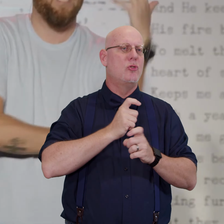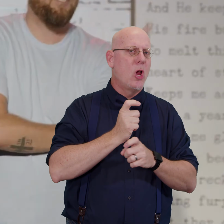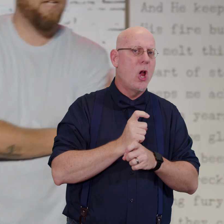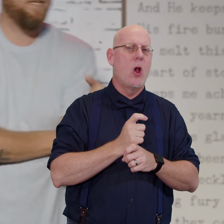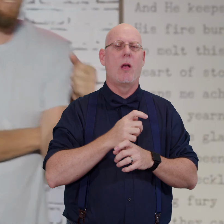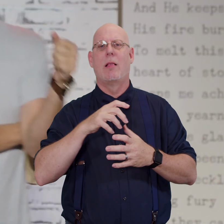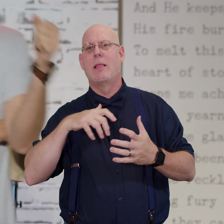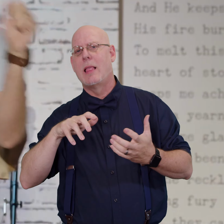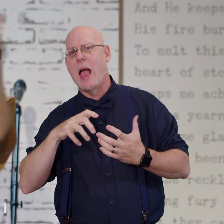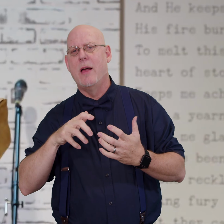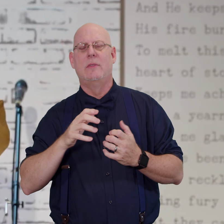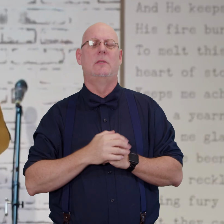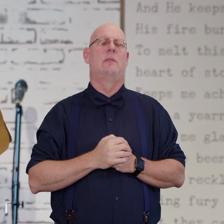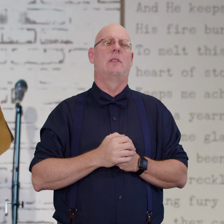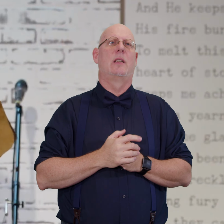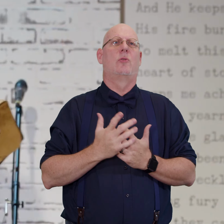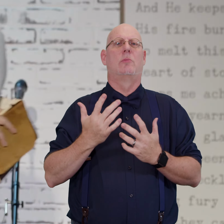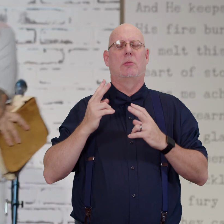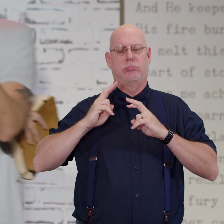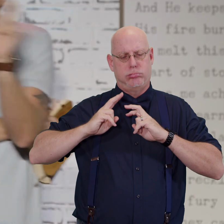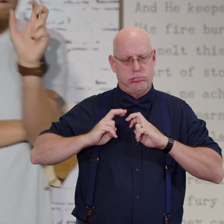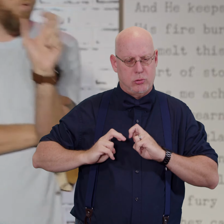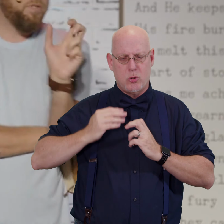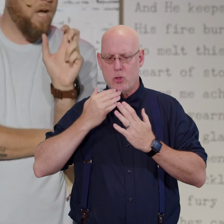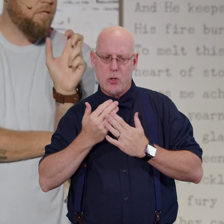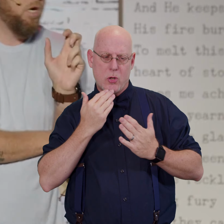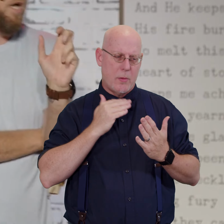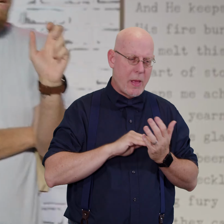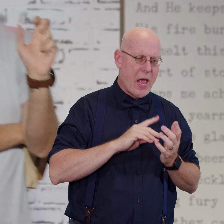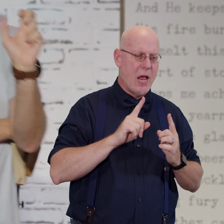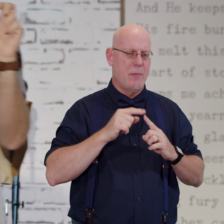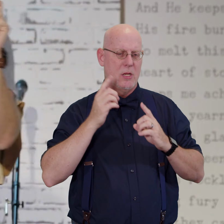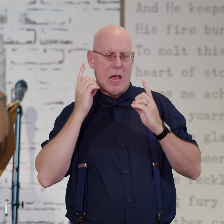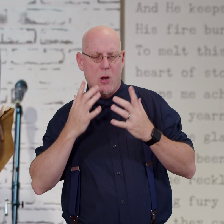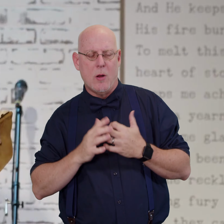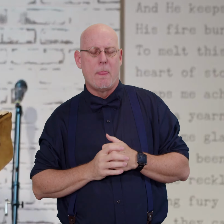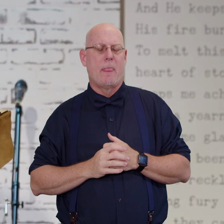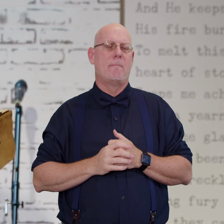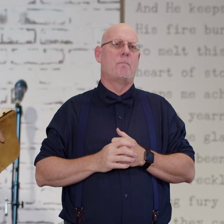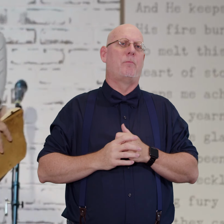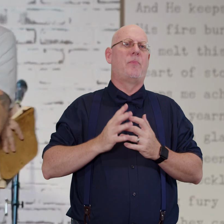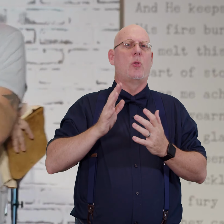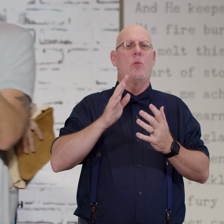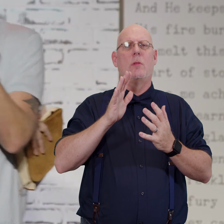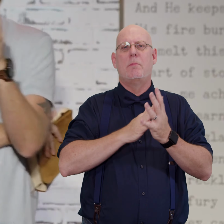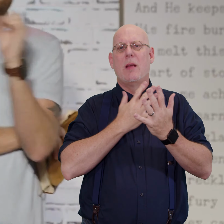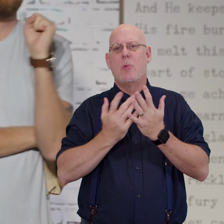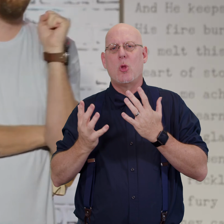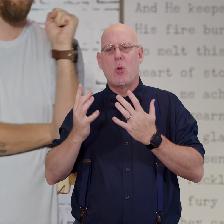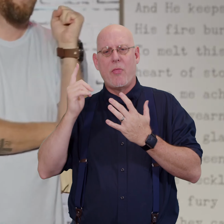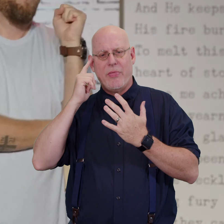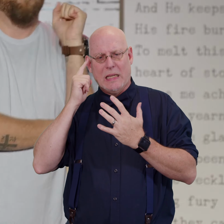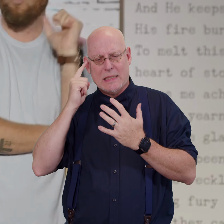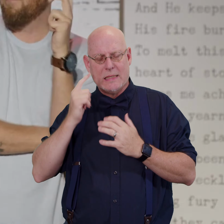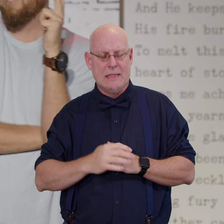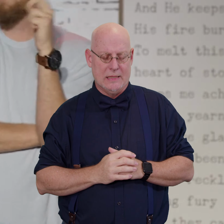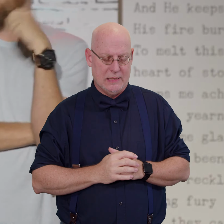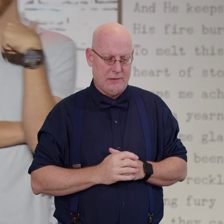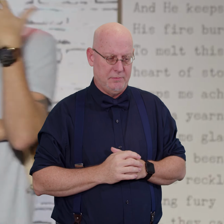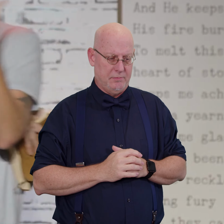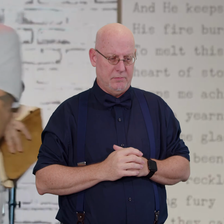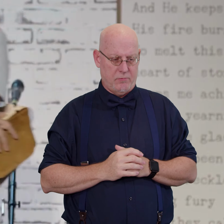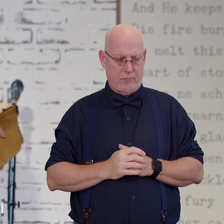went to session that night. We kind of picked apart what was good and picked apart what was not good. And I kind of ran it through the grid of biblical critical thinking. Woke up the